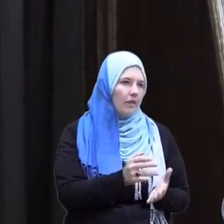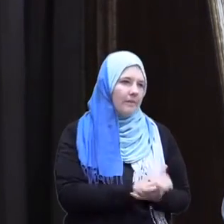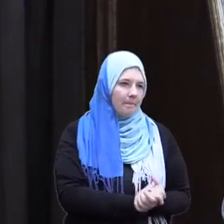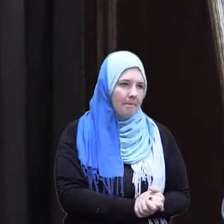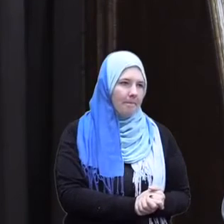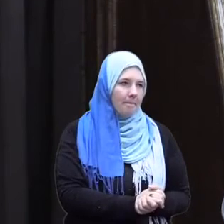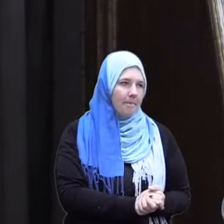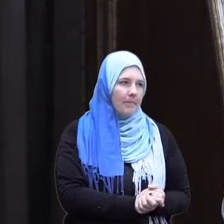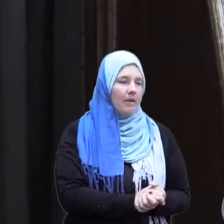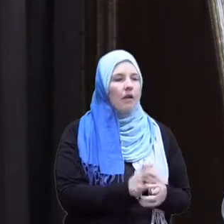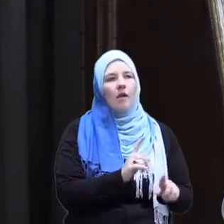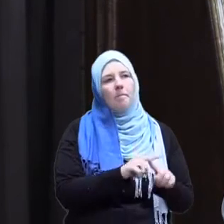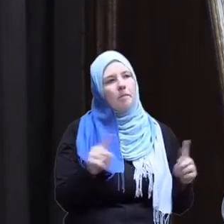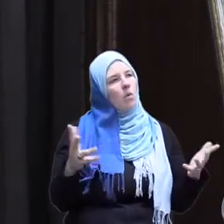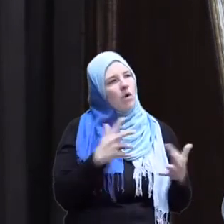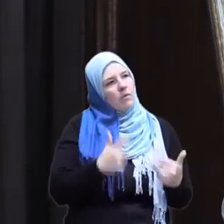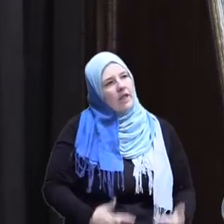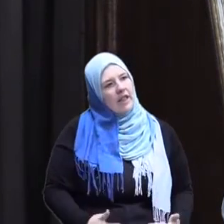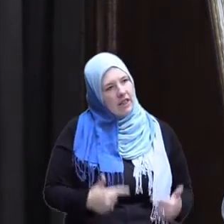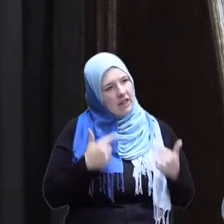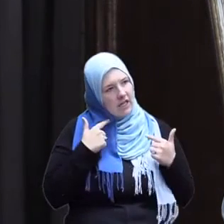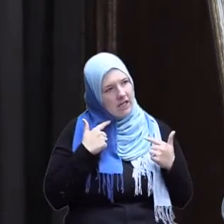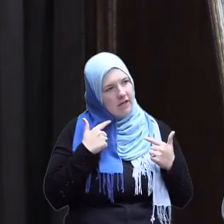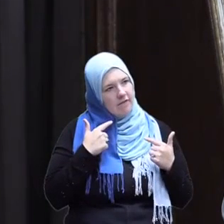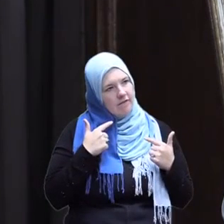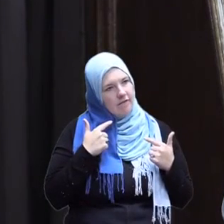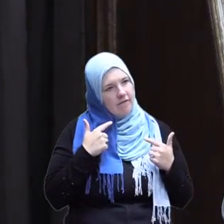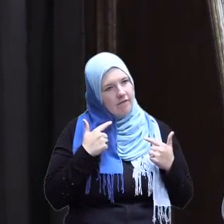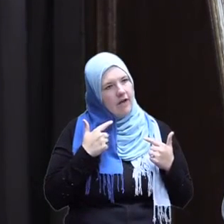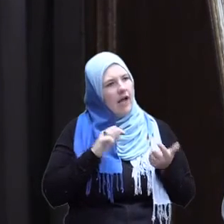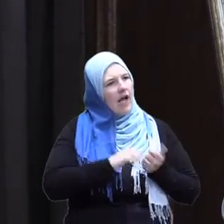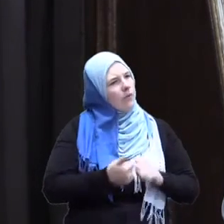But what do we live by if not the truth?